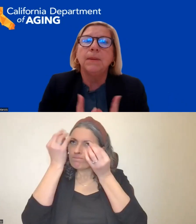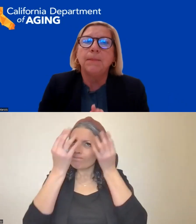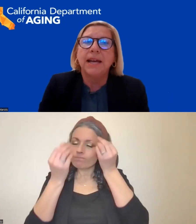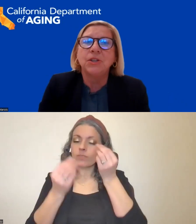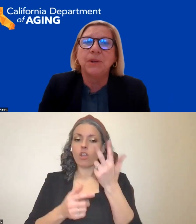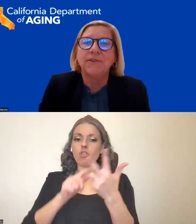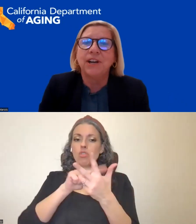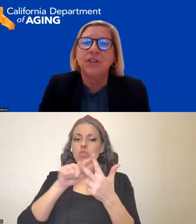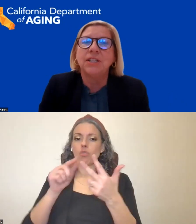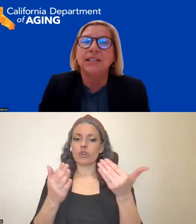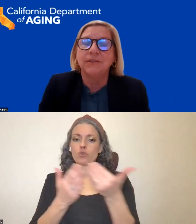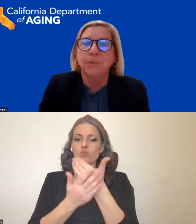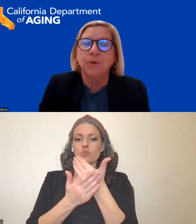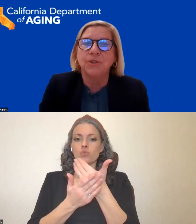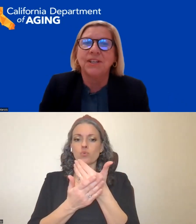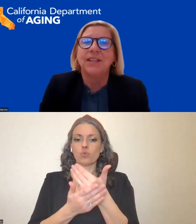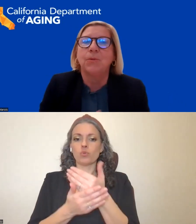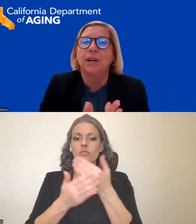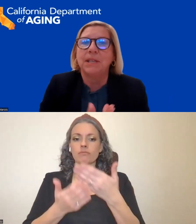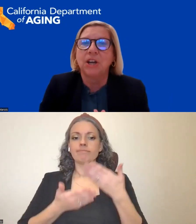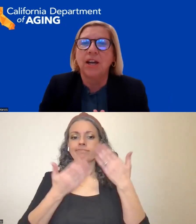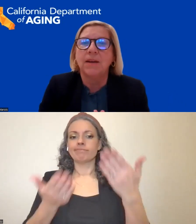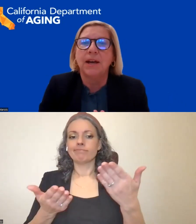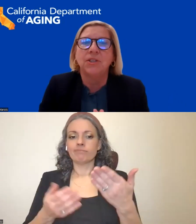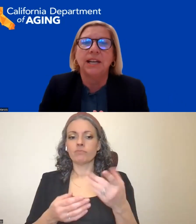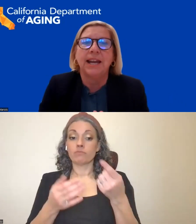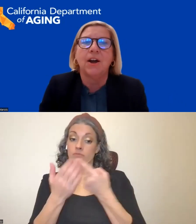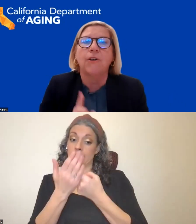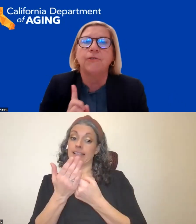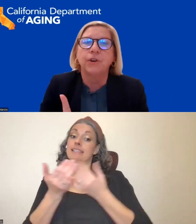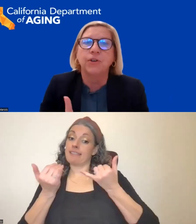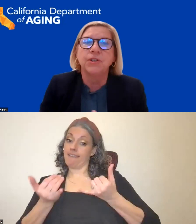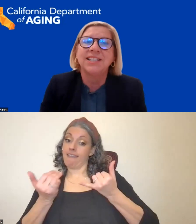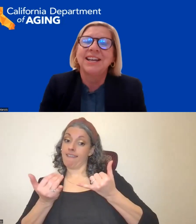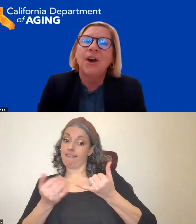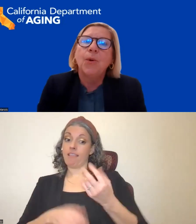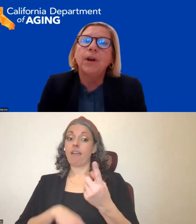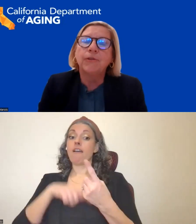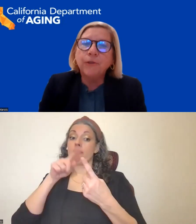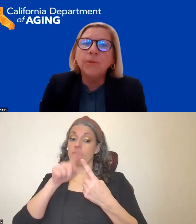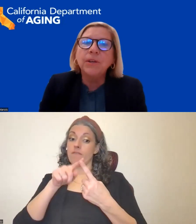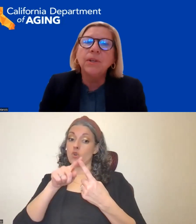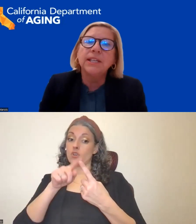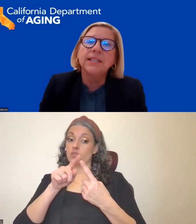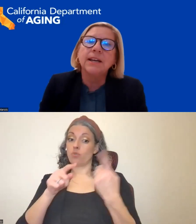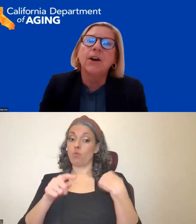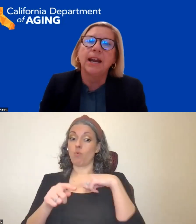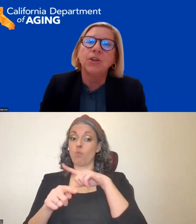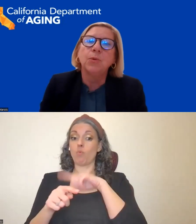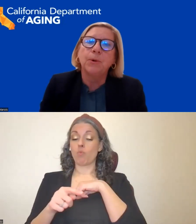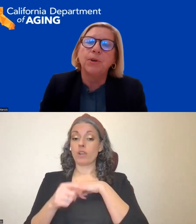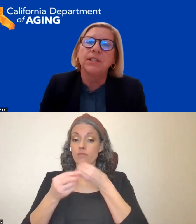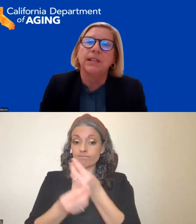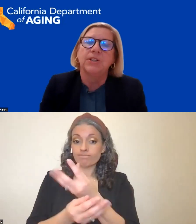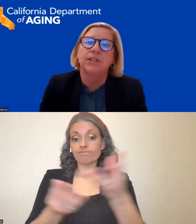new Master Plan for Aging deliverables that we're going to be talking about today are: first, we are formally releasing our